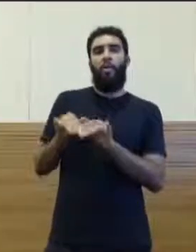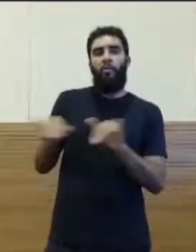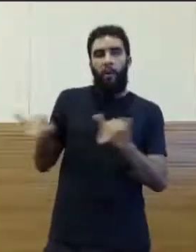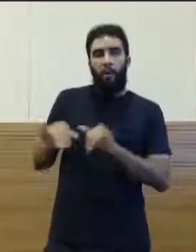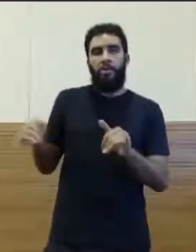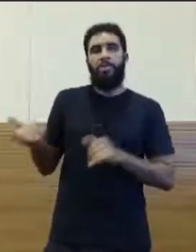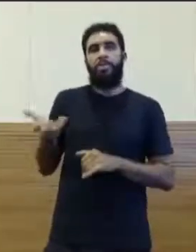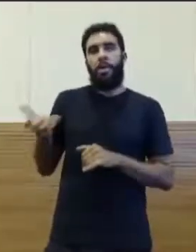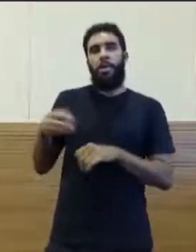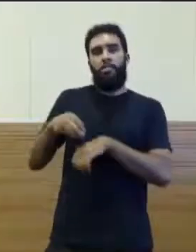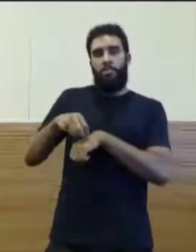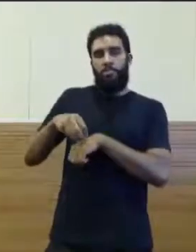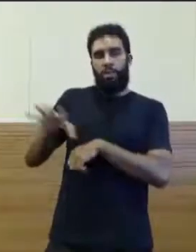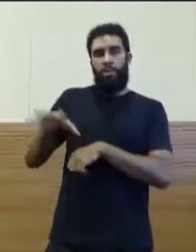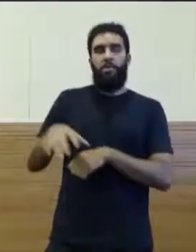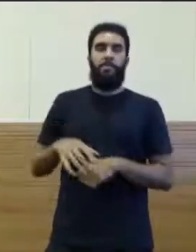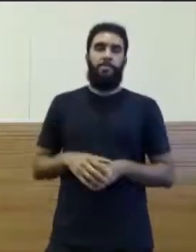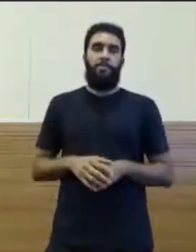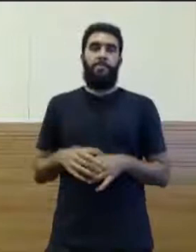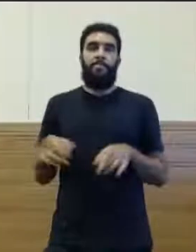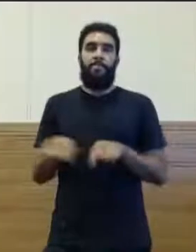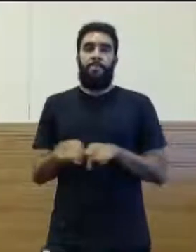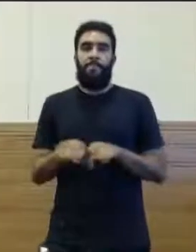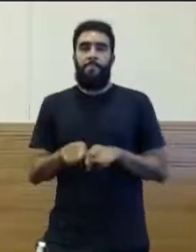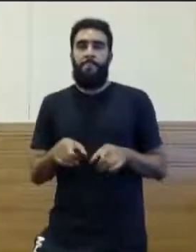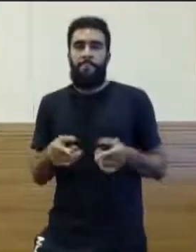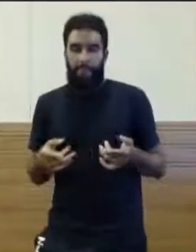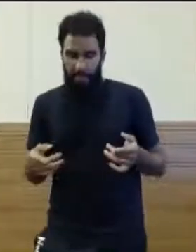translated into the preliminary messages we wanted,